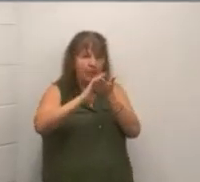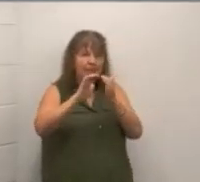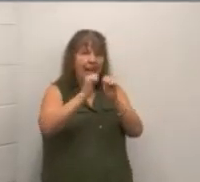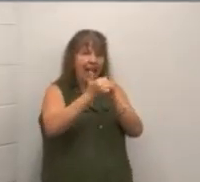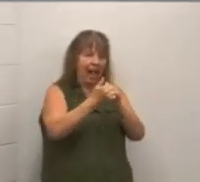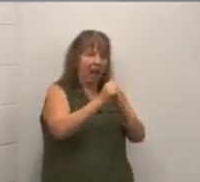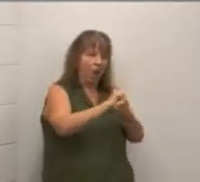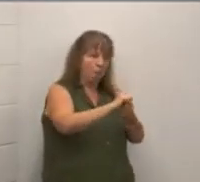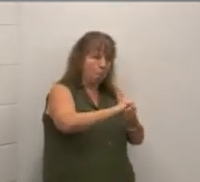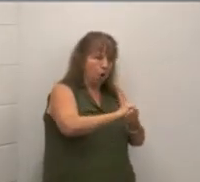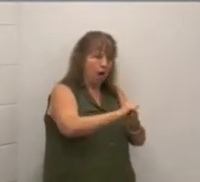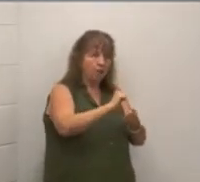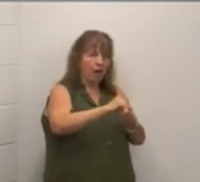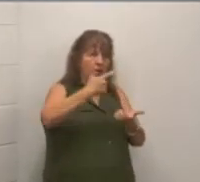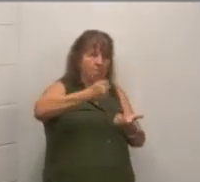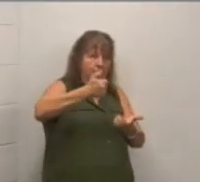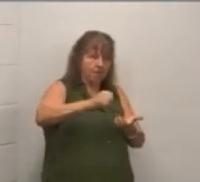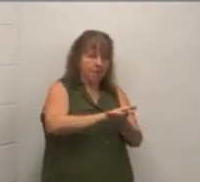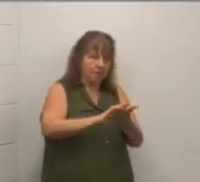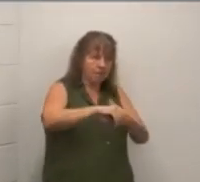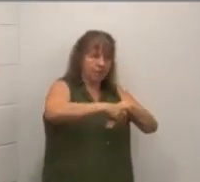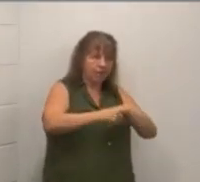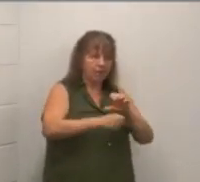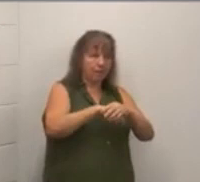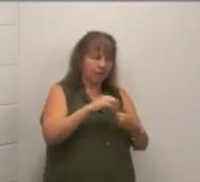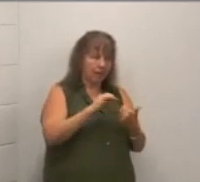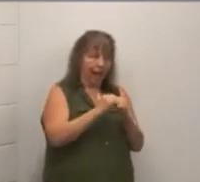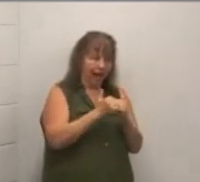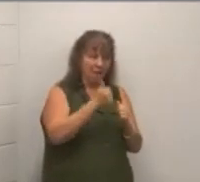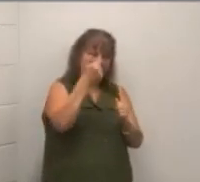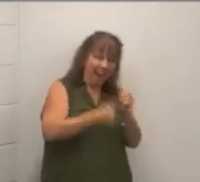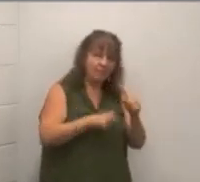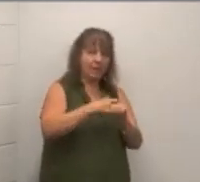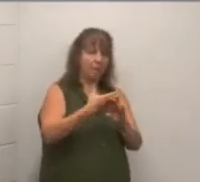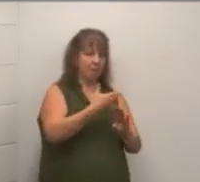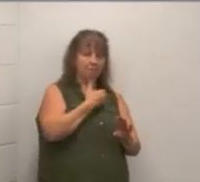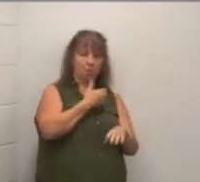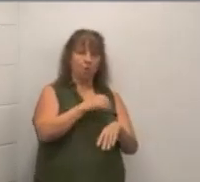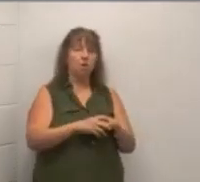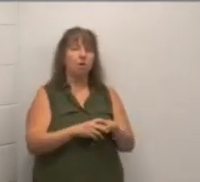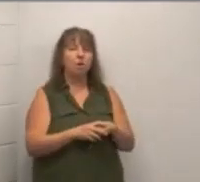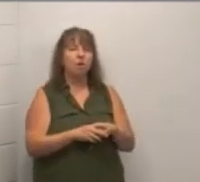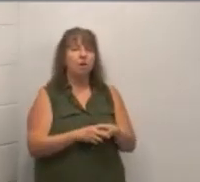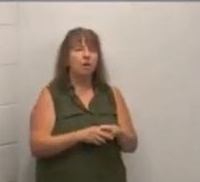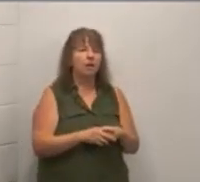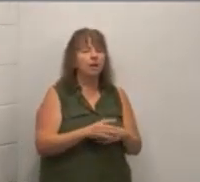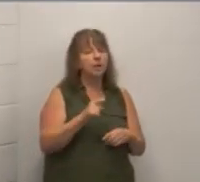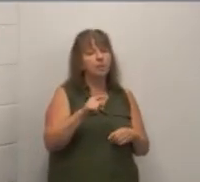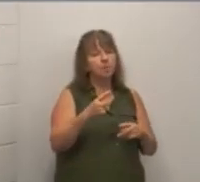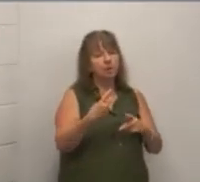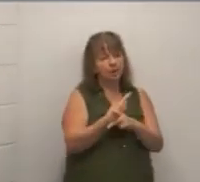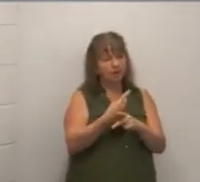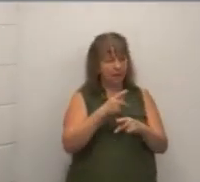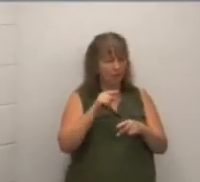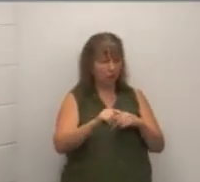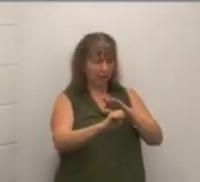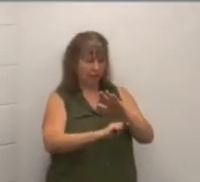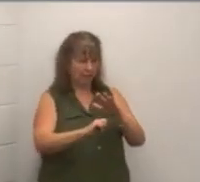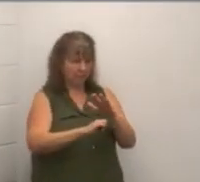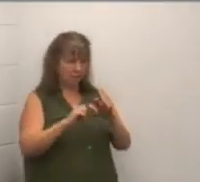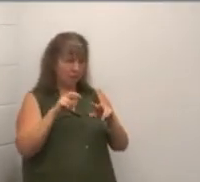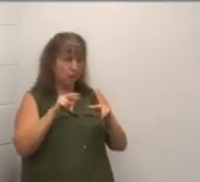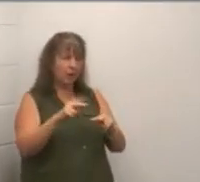washing before and after we eat. We're looking into a product for, I believe, the elementary